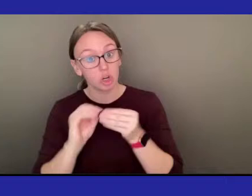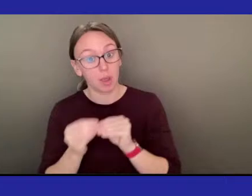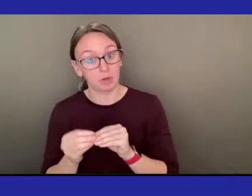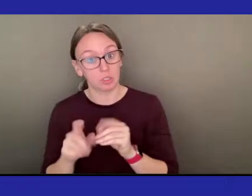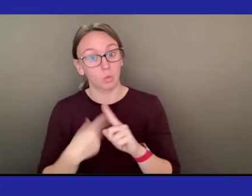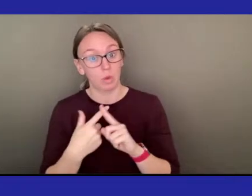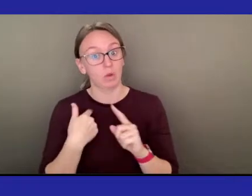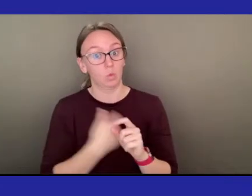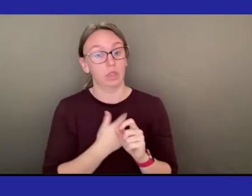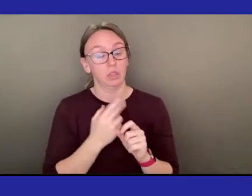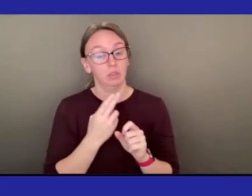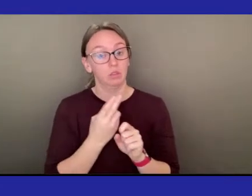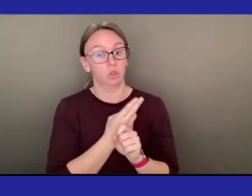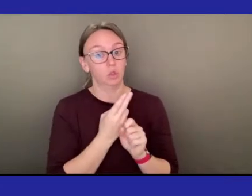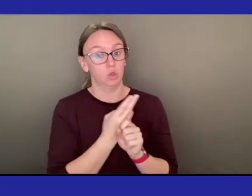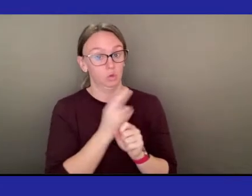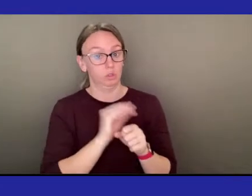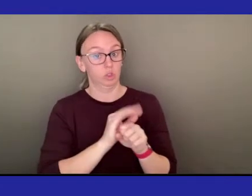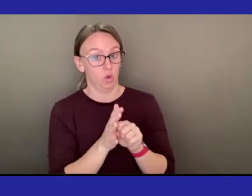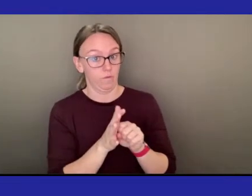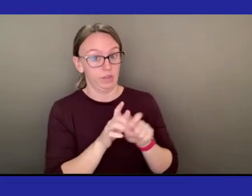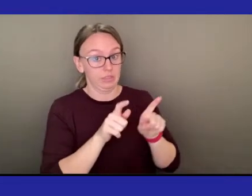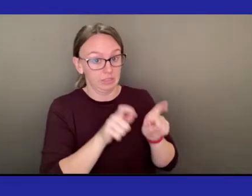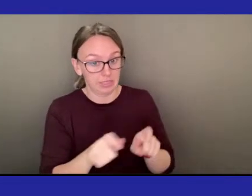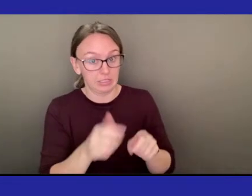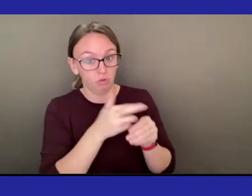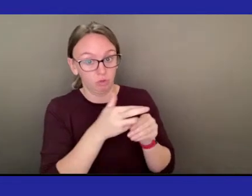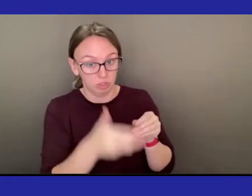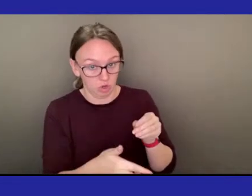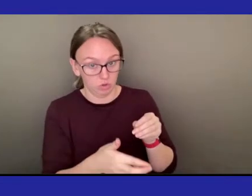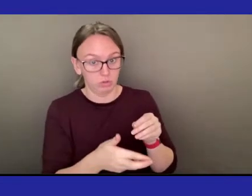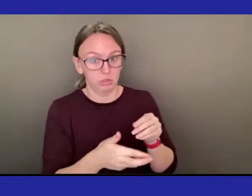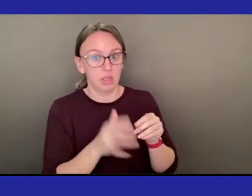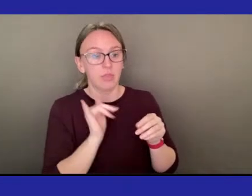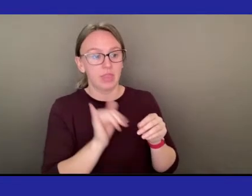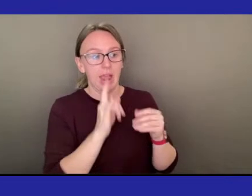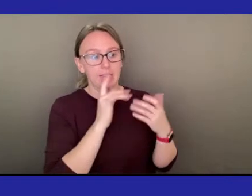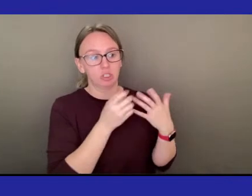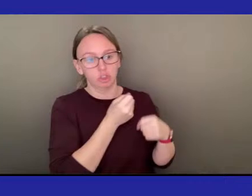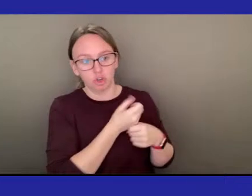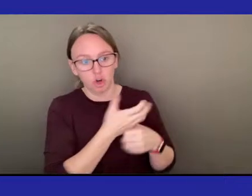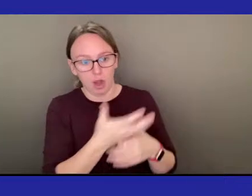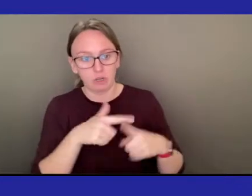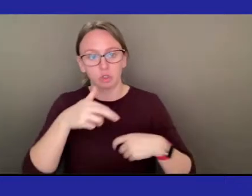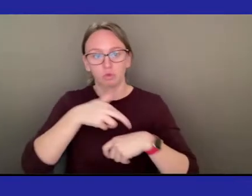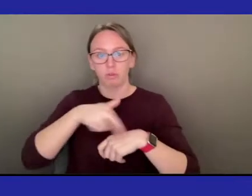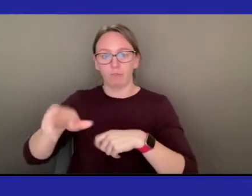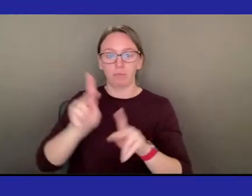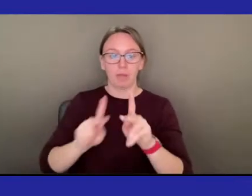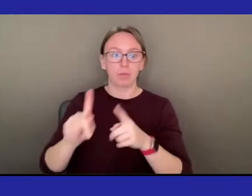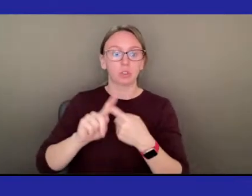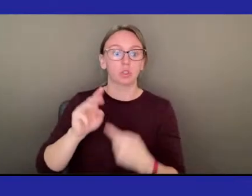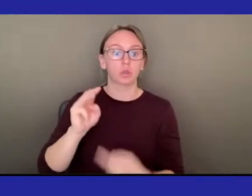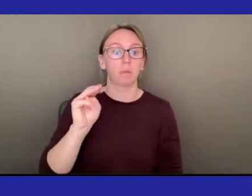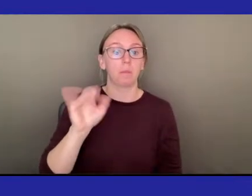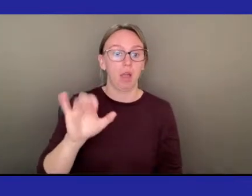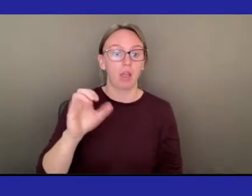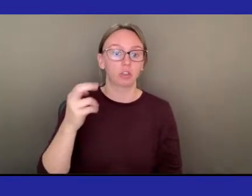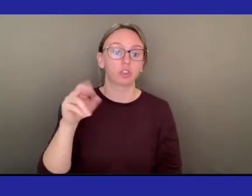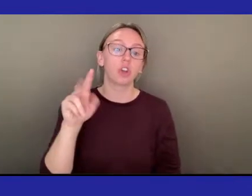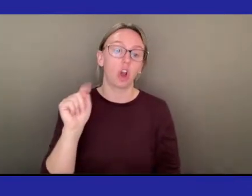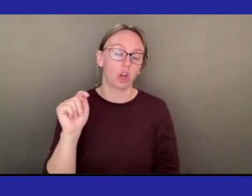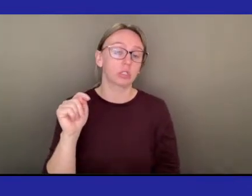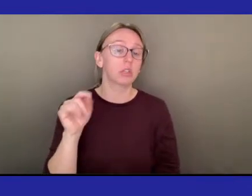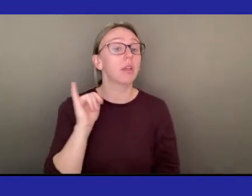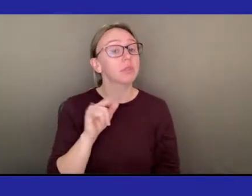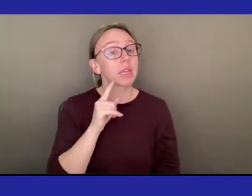COVID testing results as a driver to send people to MyChart. It is really high for